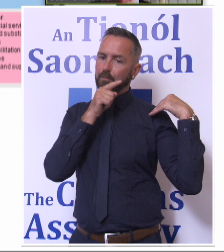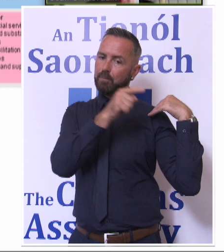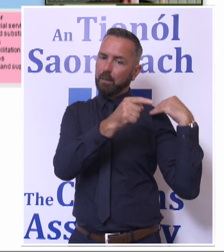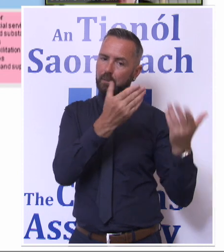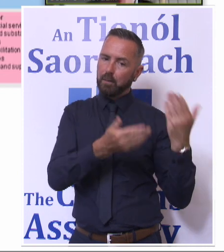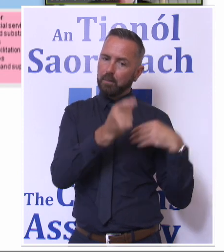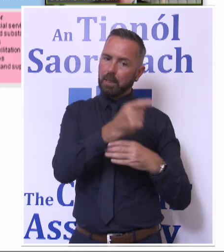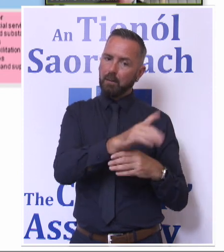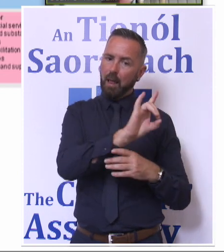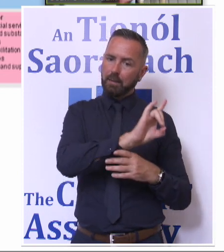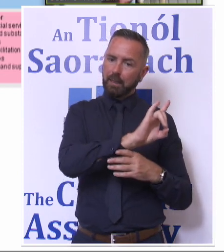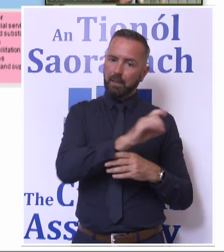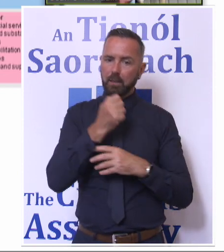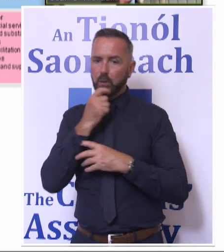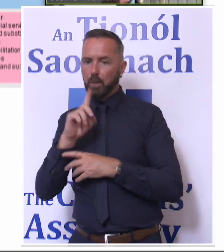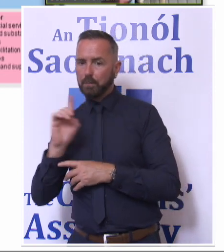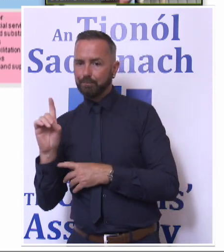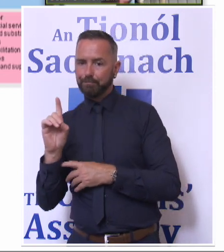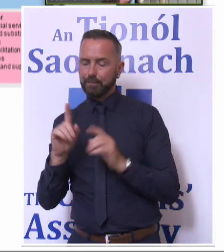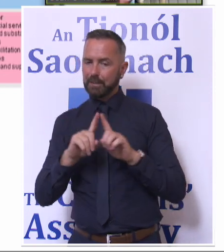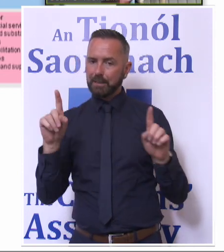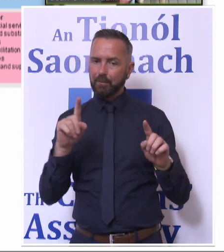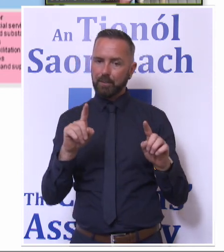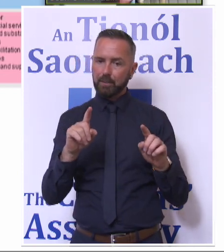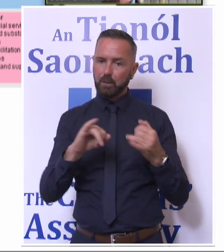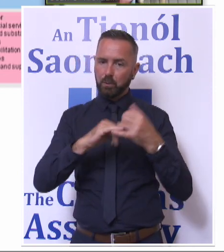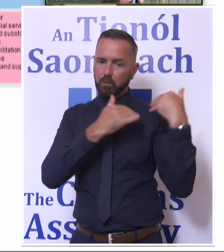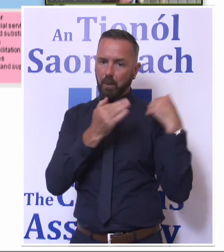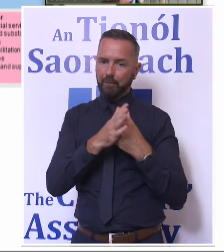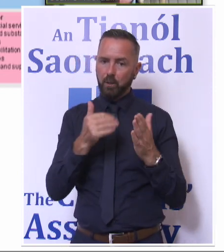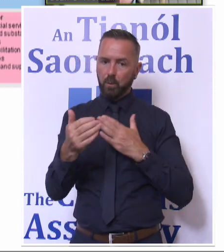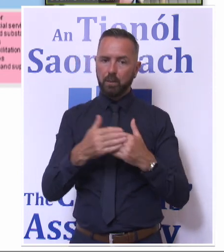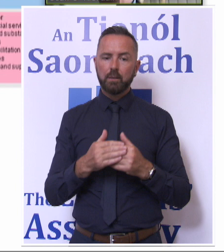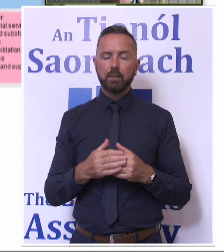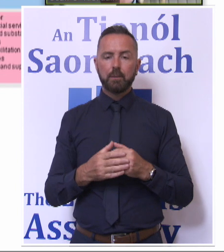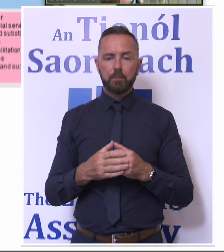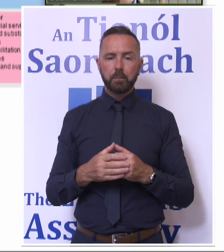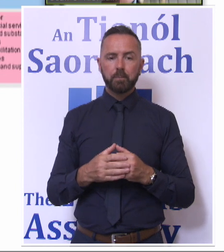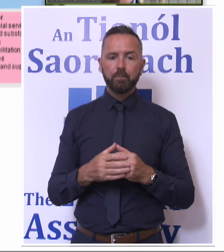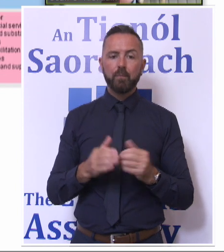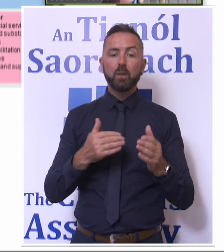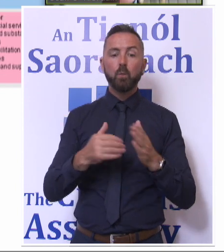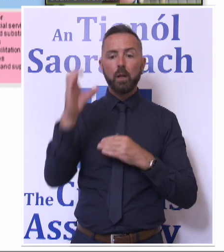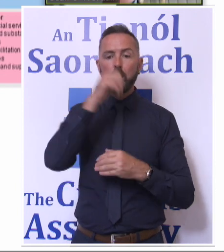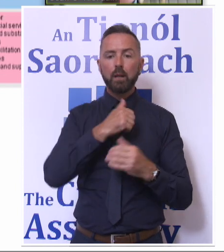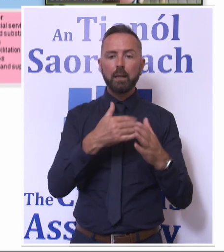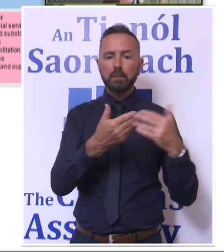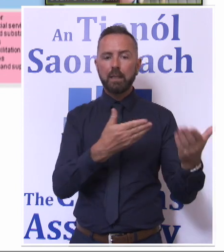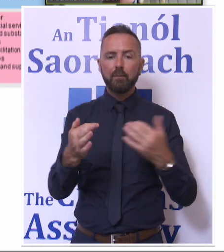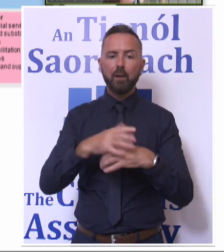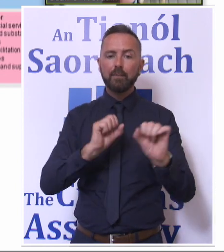that when public service looks at the reconfiguration of and reform of delivery of services to the